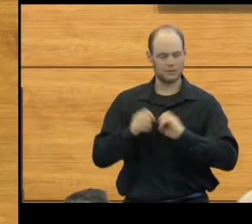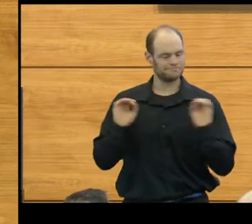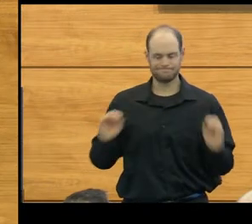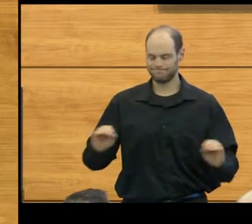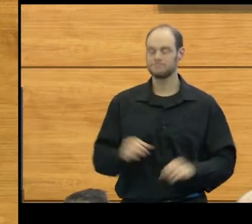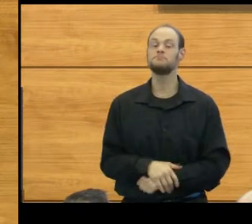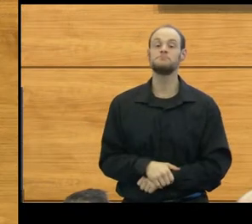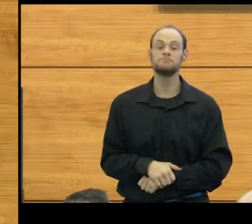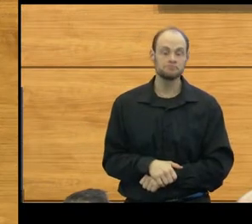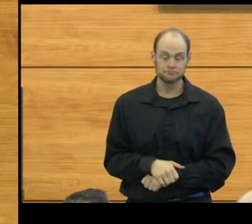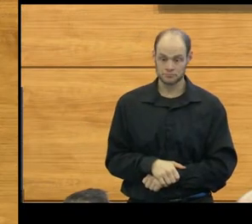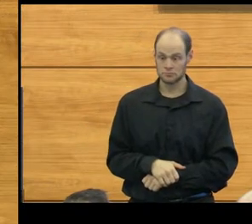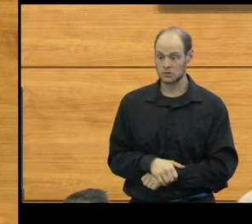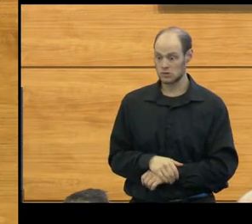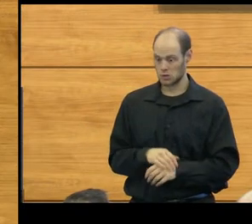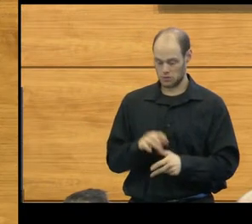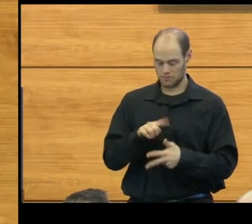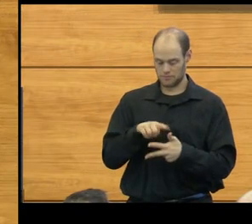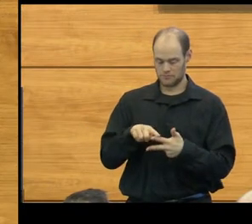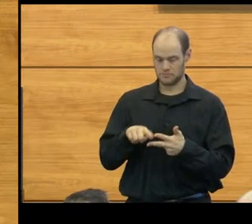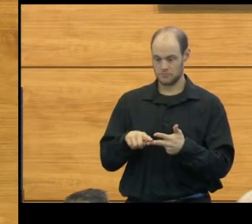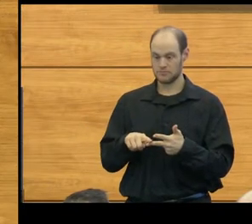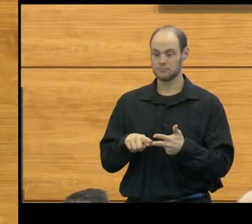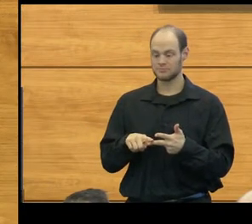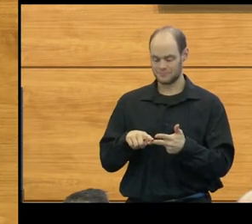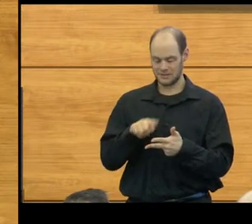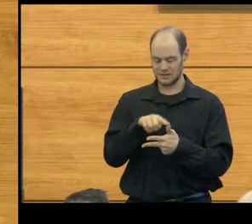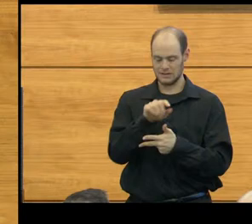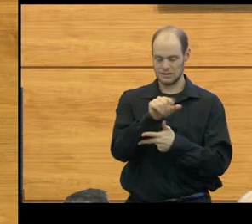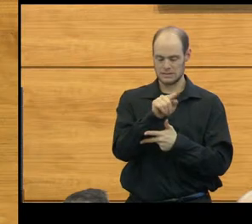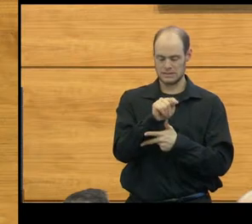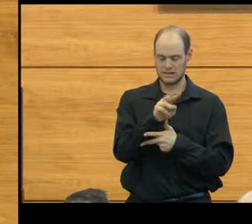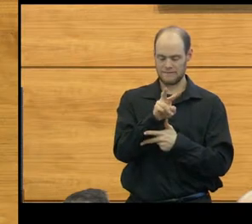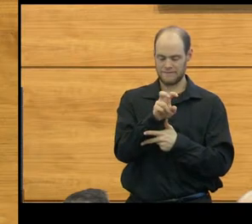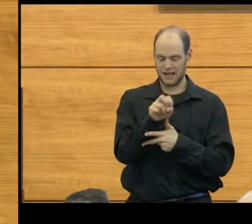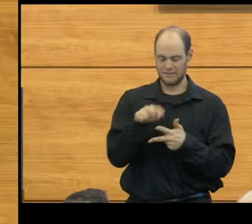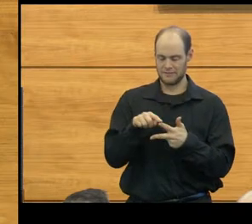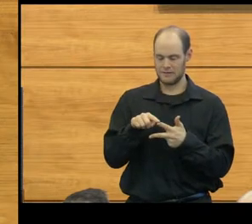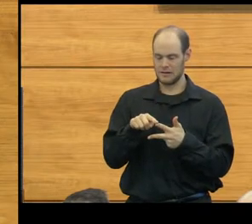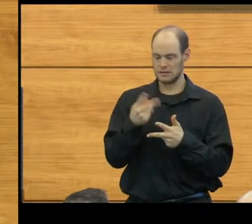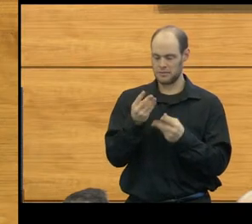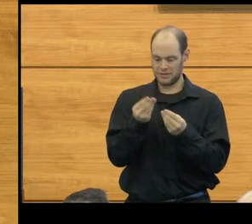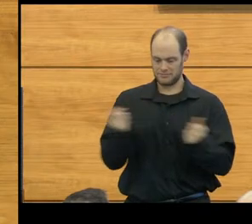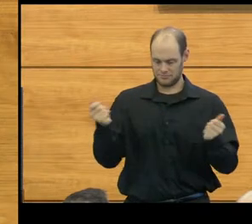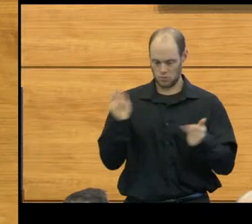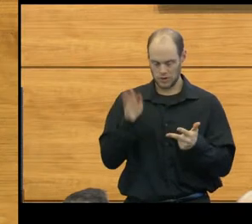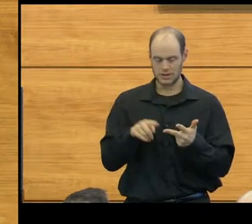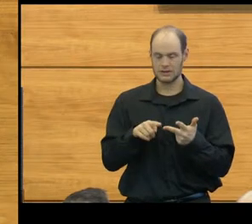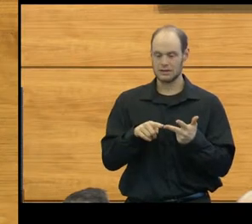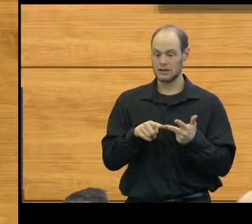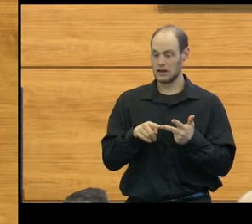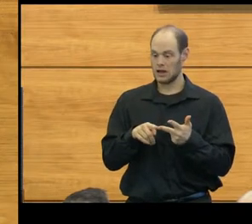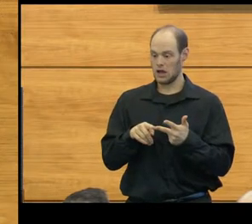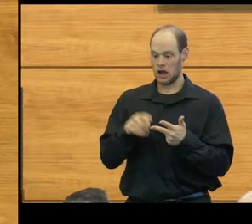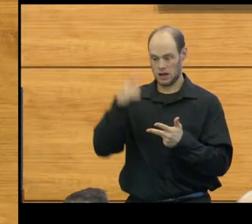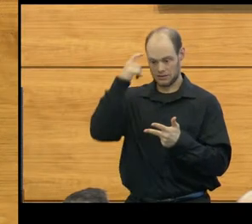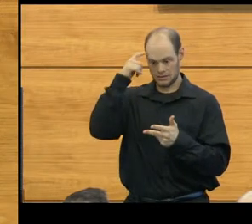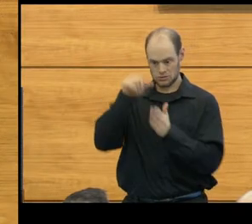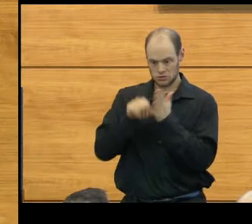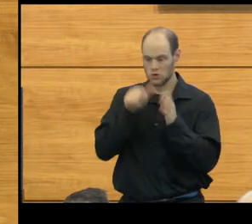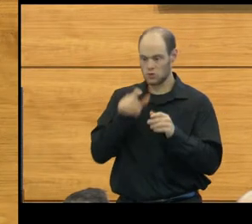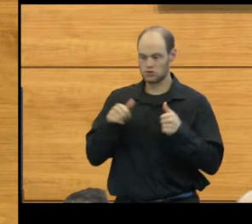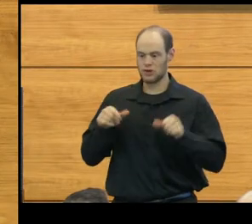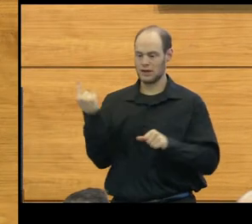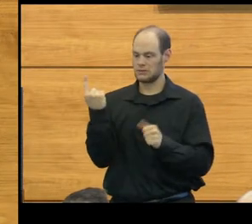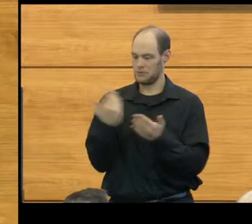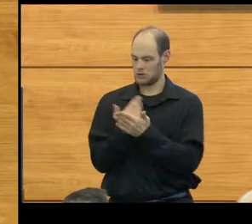So the combination of the slit valve, a biocompatible substance, a neurosurgeon who was willing to try something